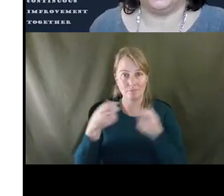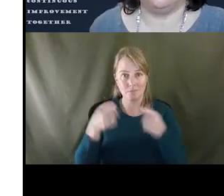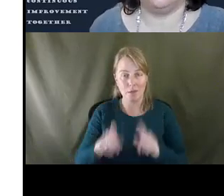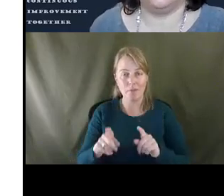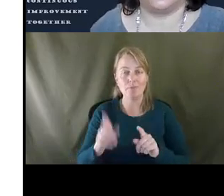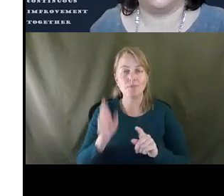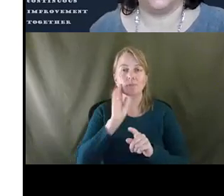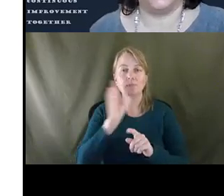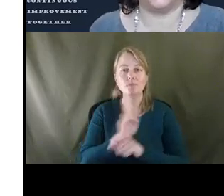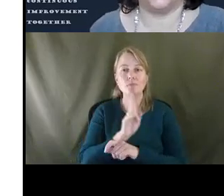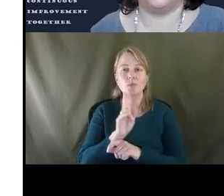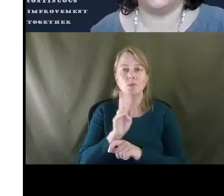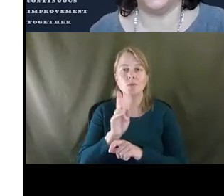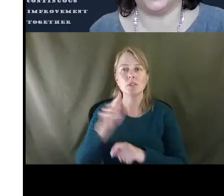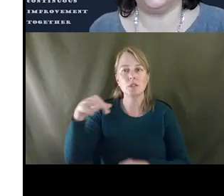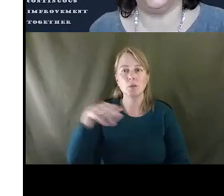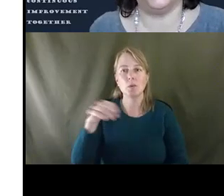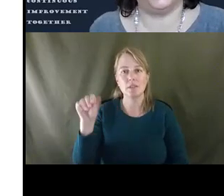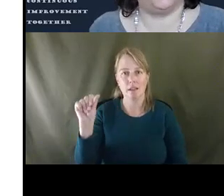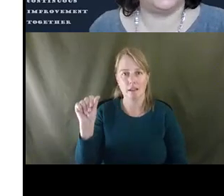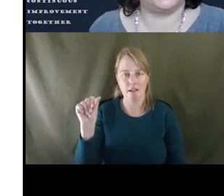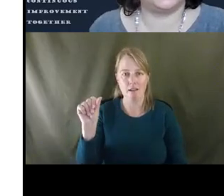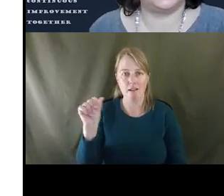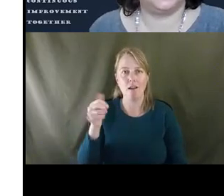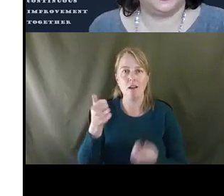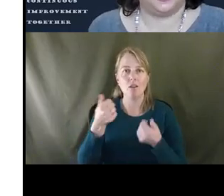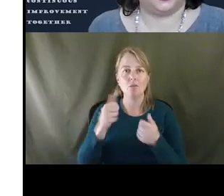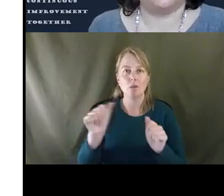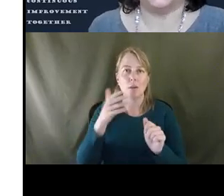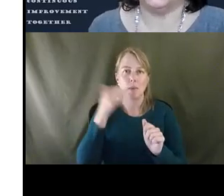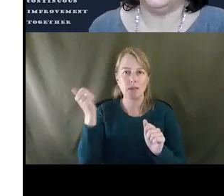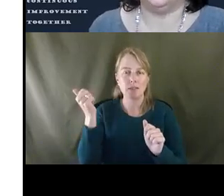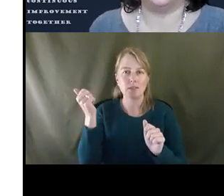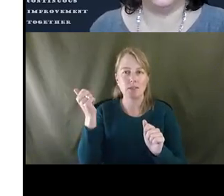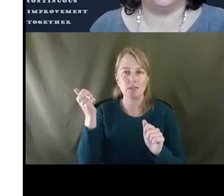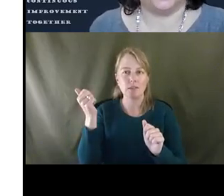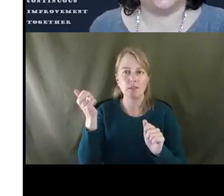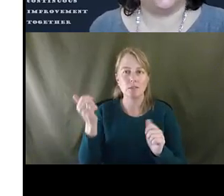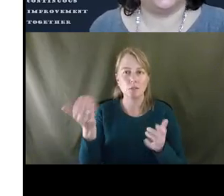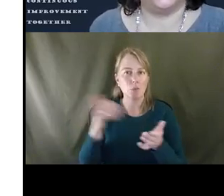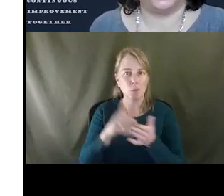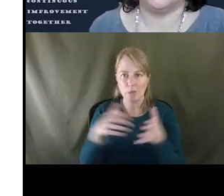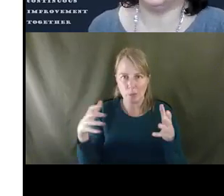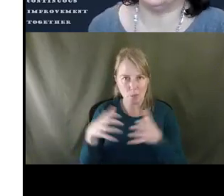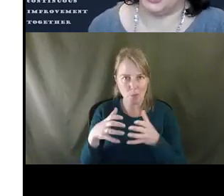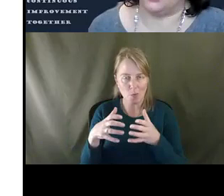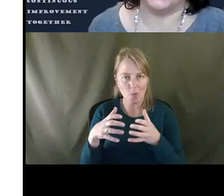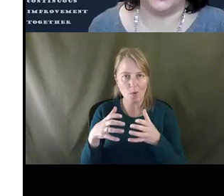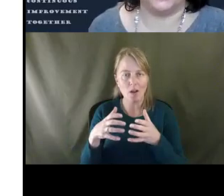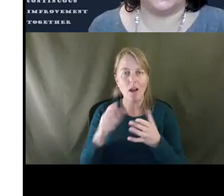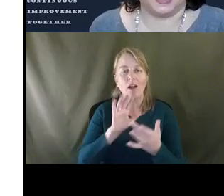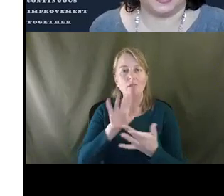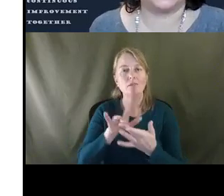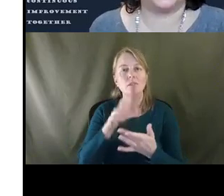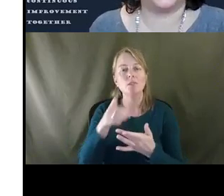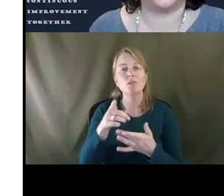the Q&A feature, and you'll do your best to regroup, and we'll do our best to reach out to you